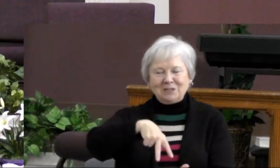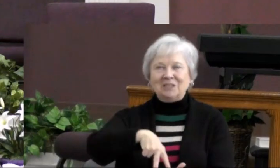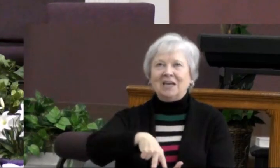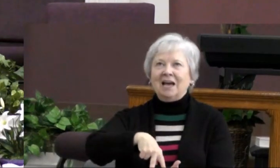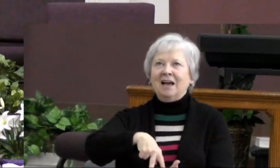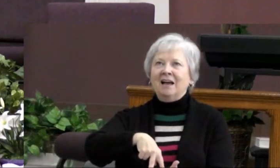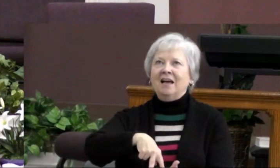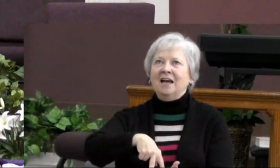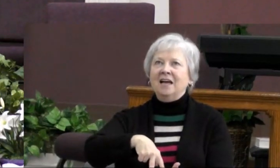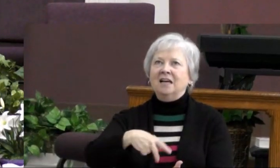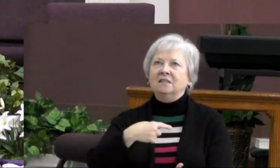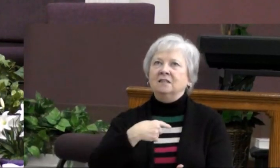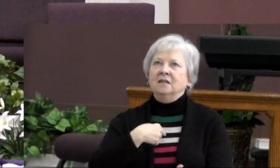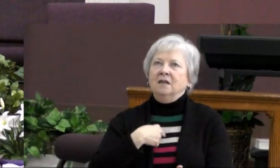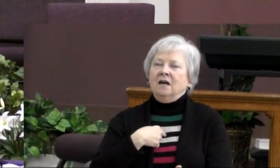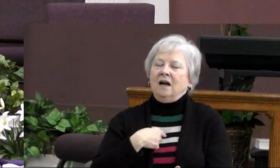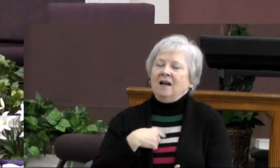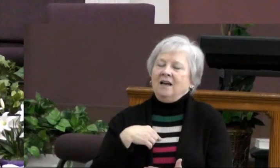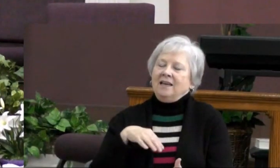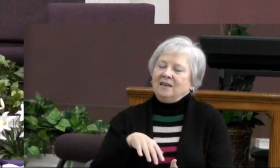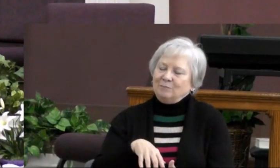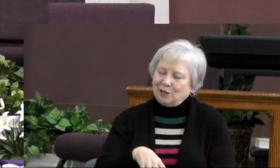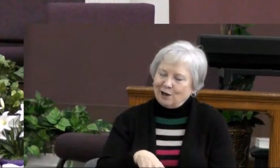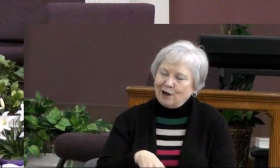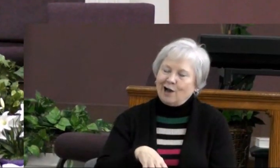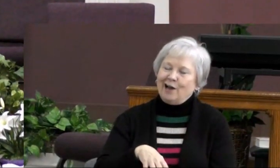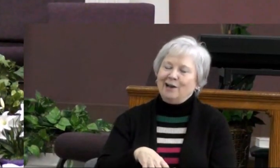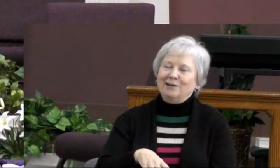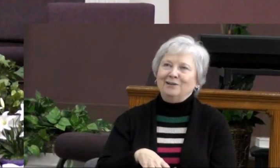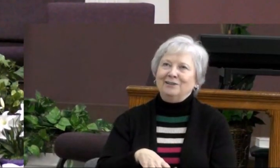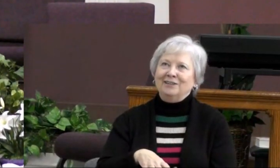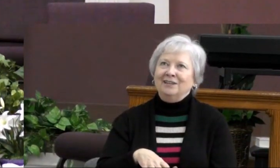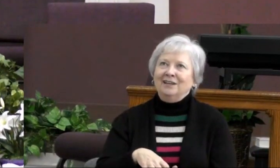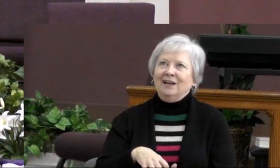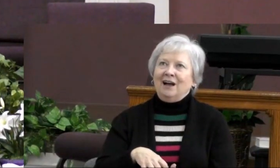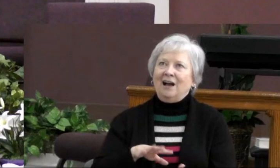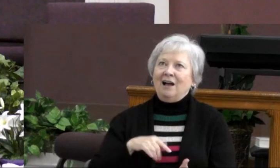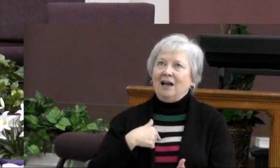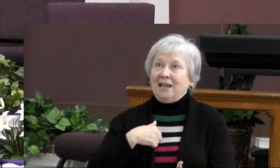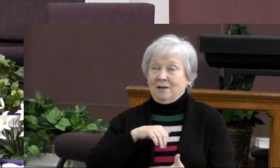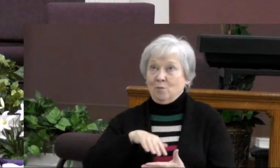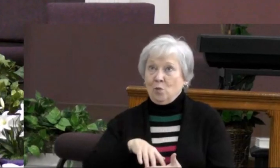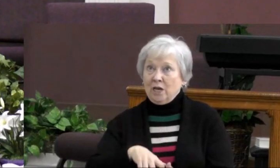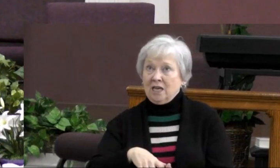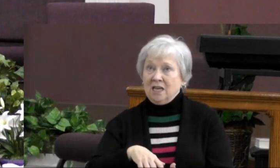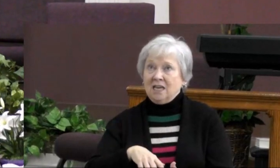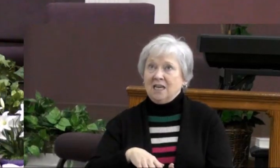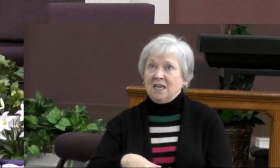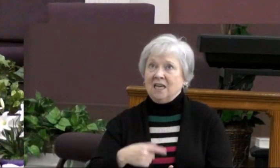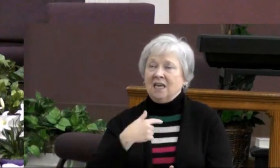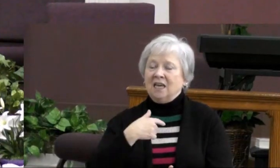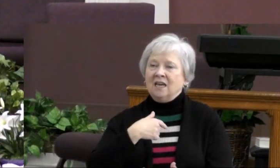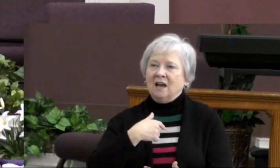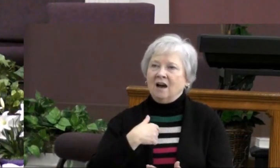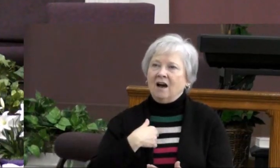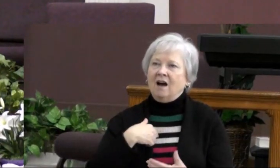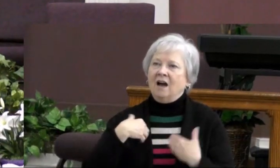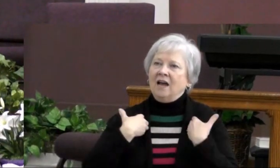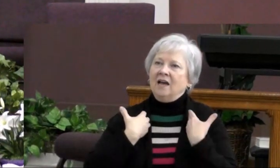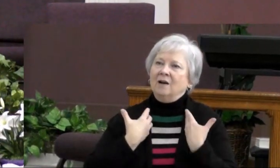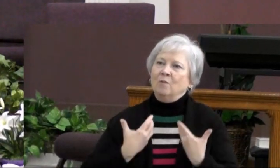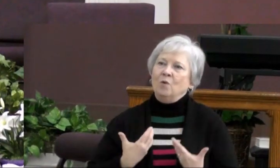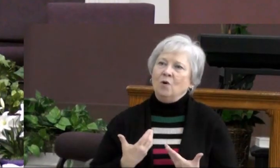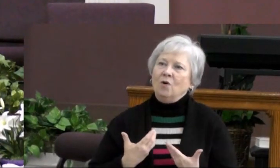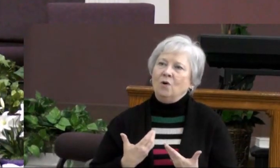me stand. I am tired, I am weak,